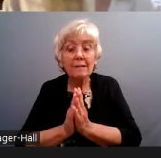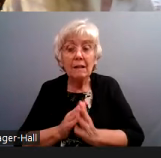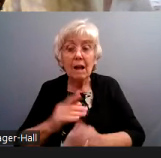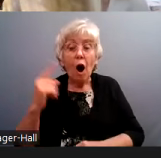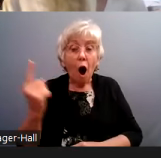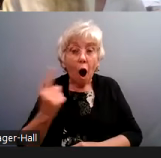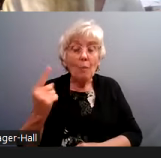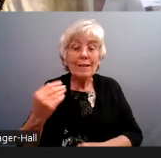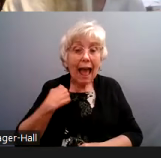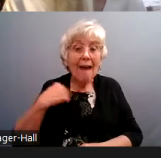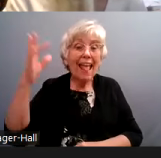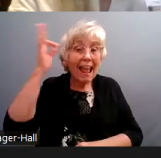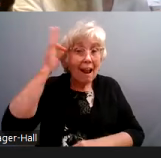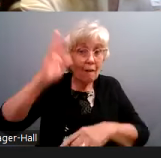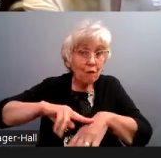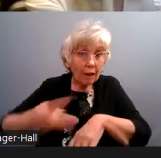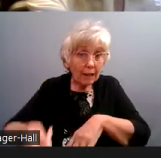loss?